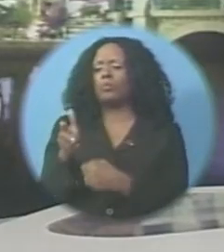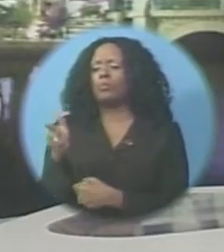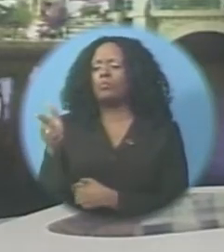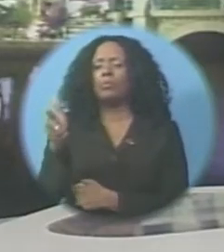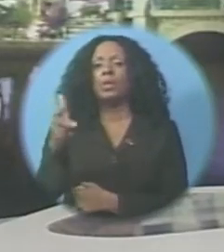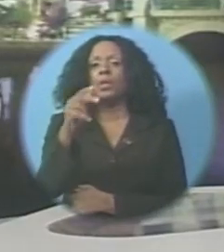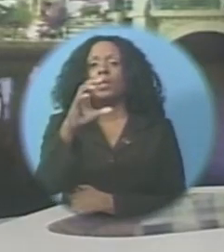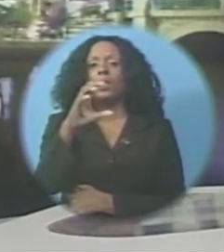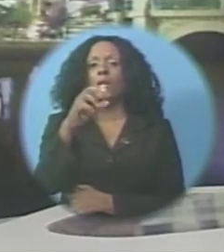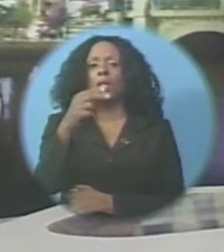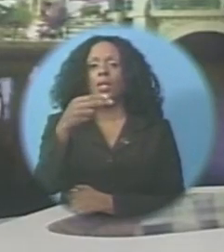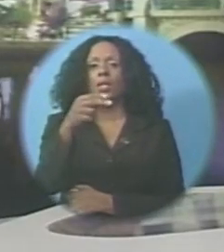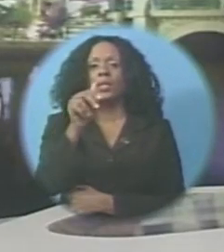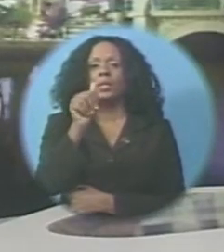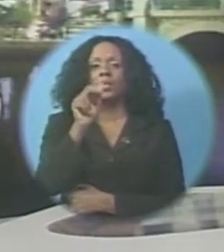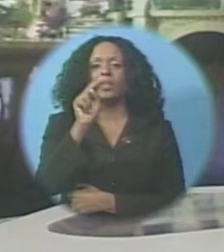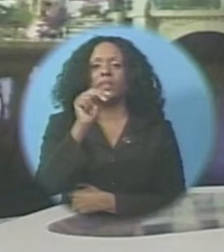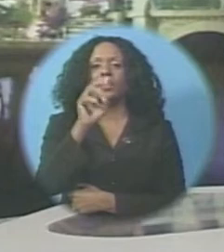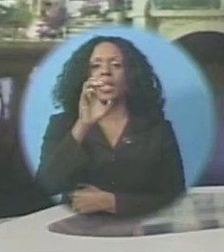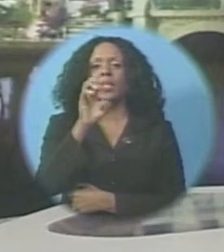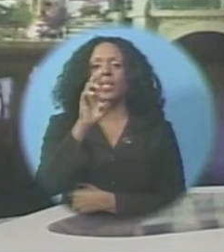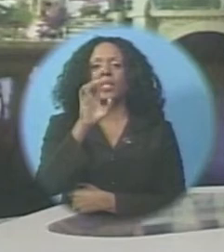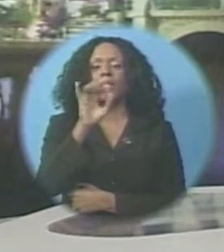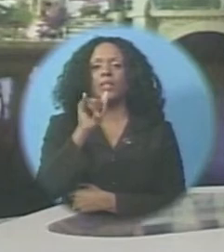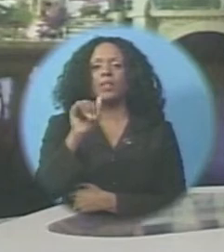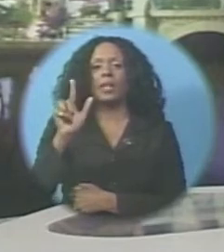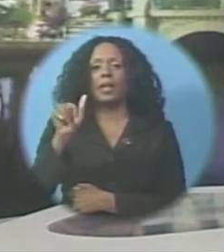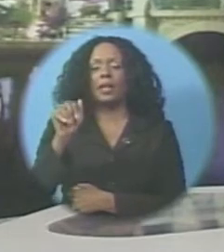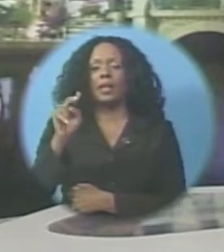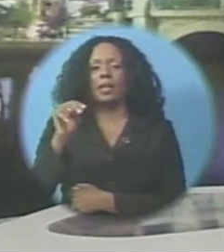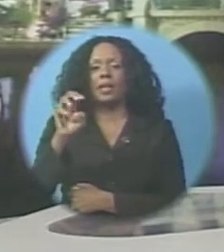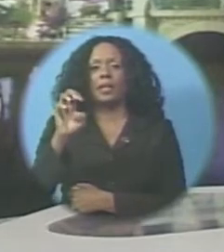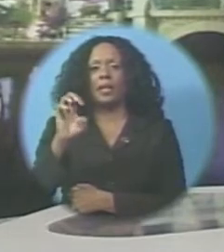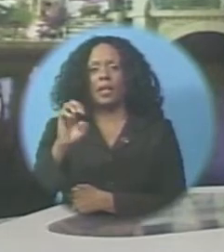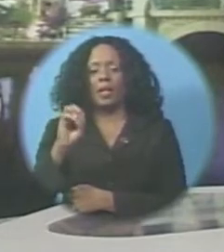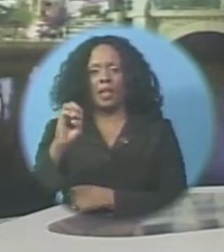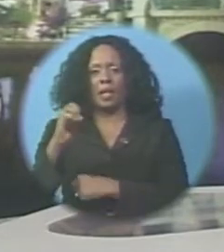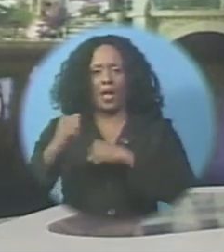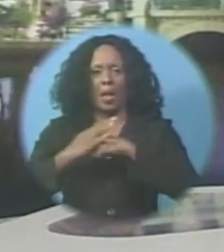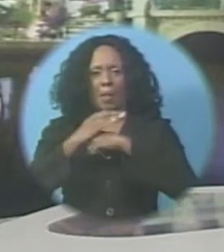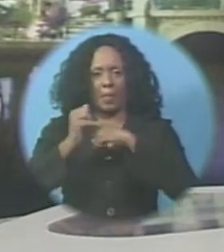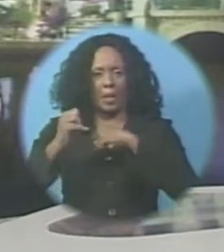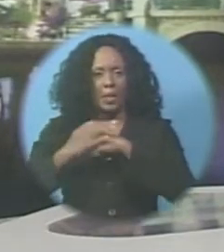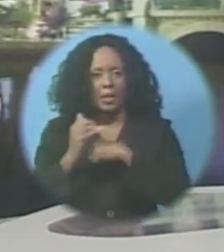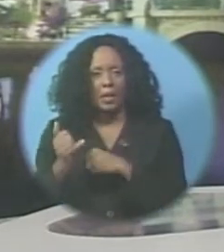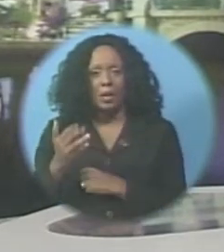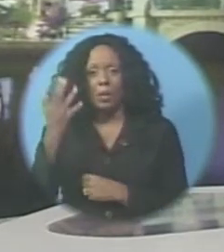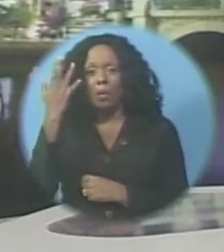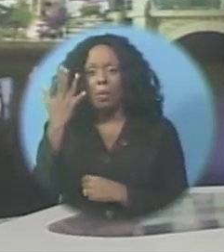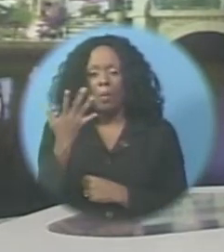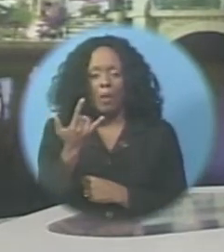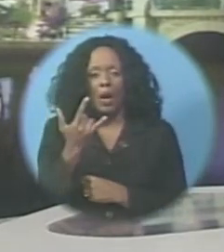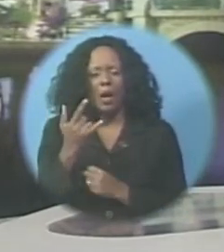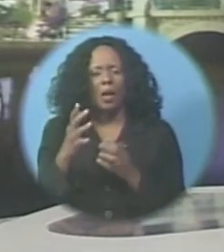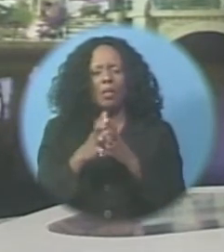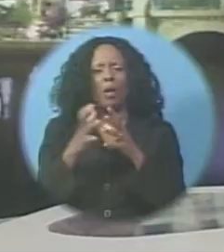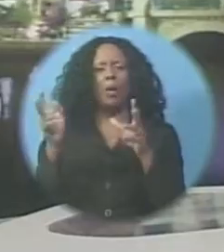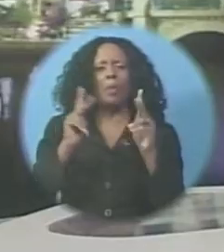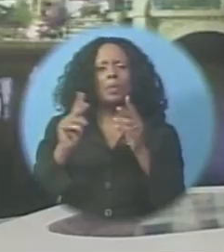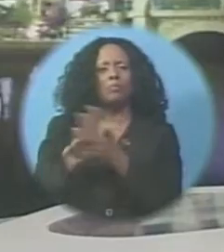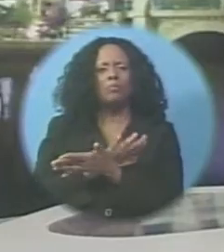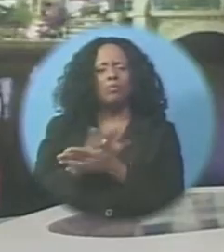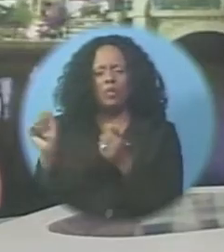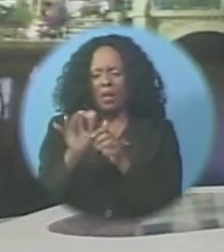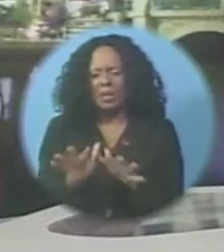the surrounding beaches. This from the Environment Minister, Dr. Dennis Lowe, as he was speaking to the media after the launch of the ministry's new environment